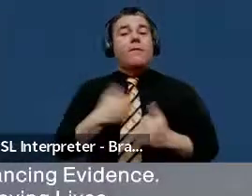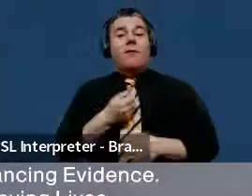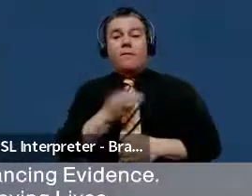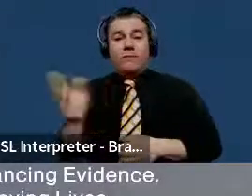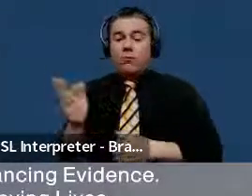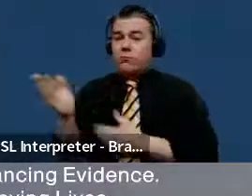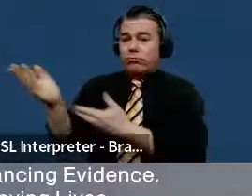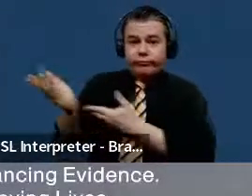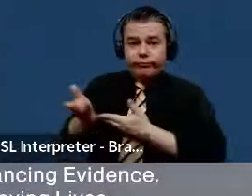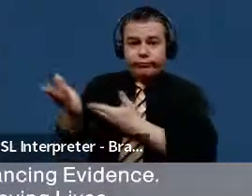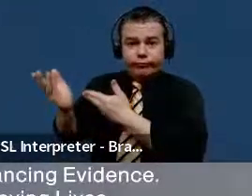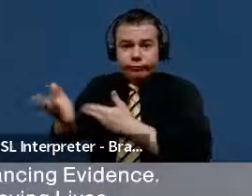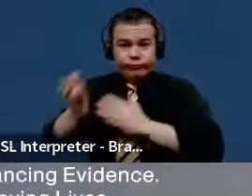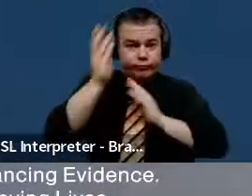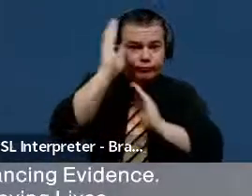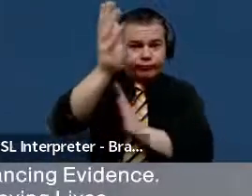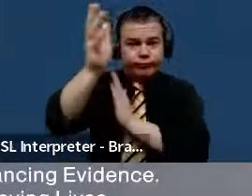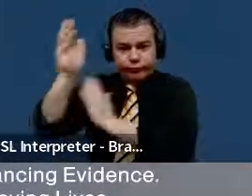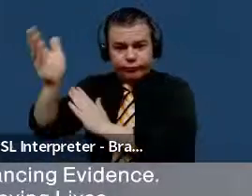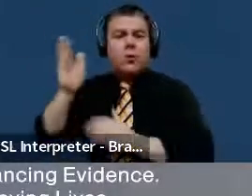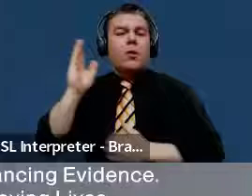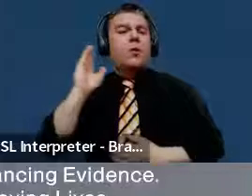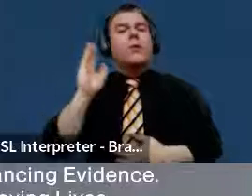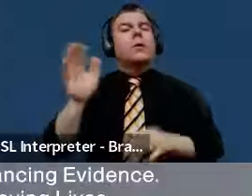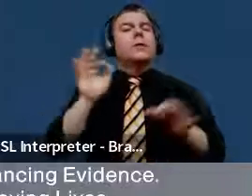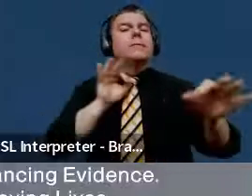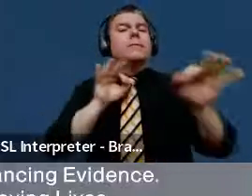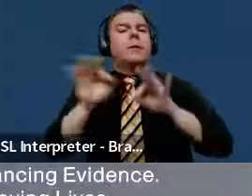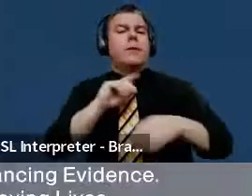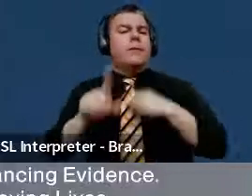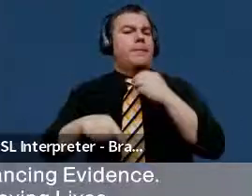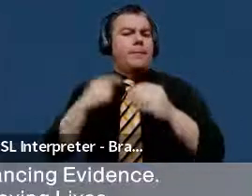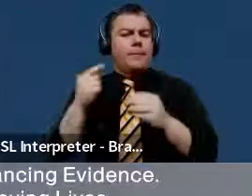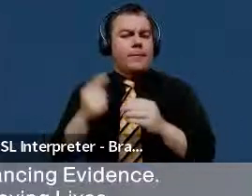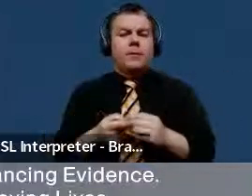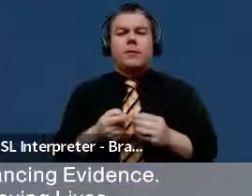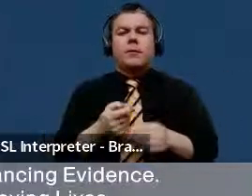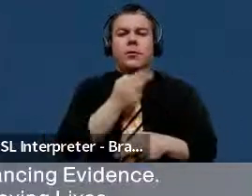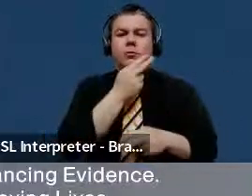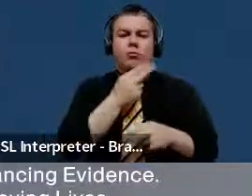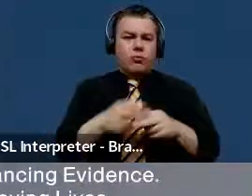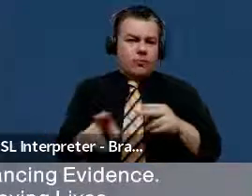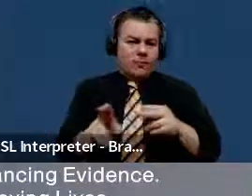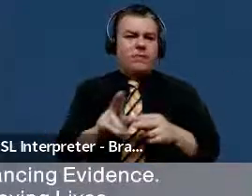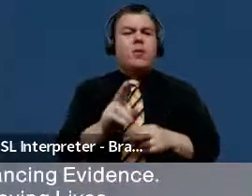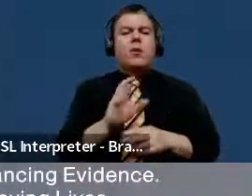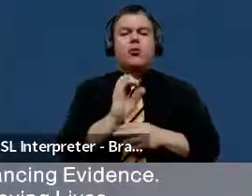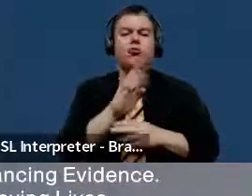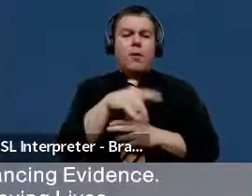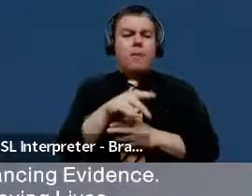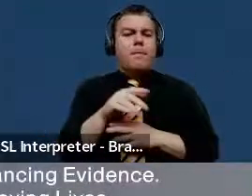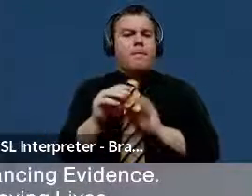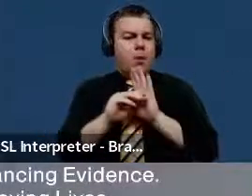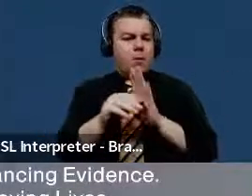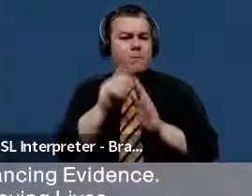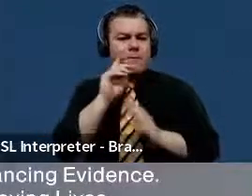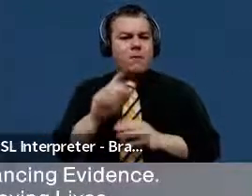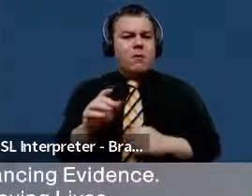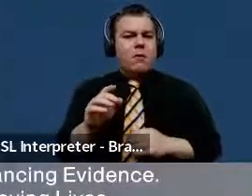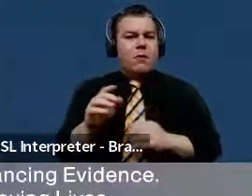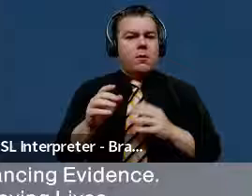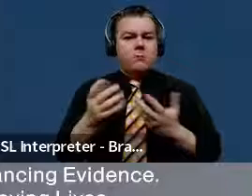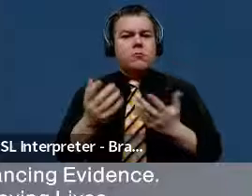Muchugu, and they will speak about a brief on crop modeling that American Institutes for Research